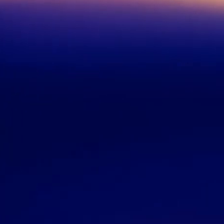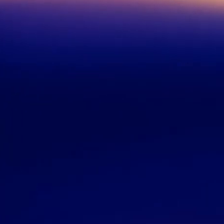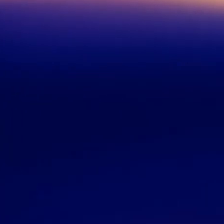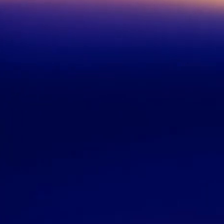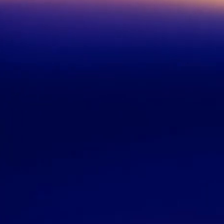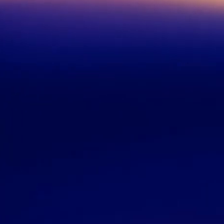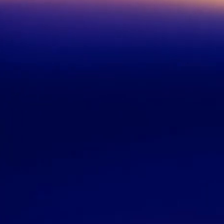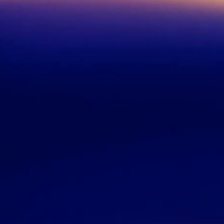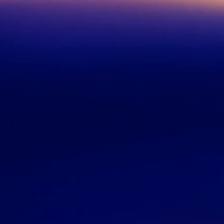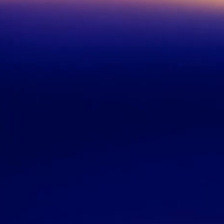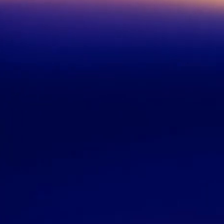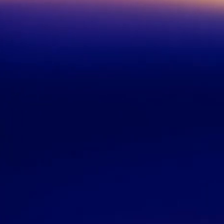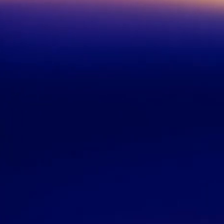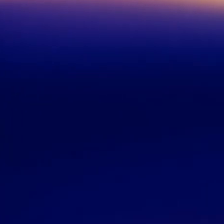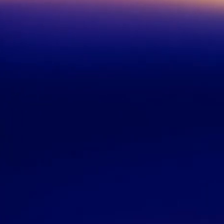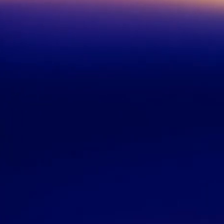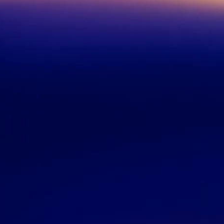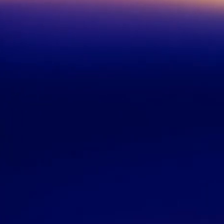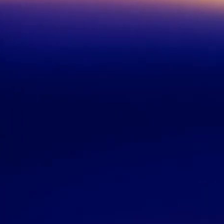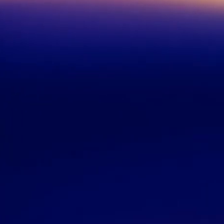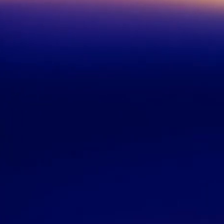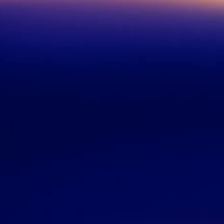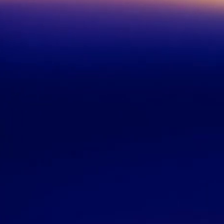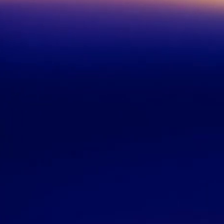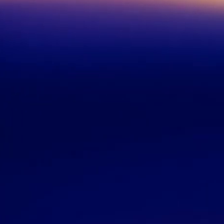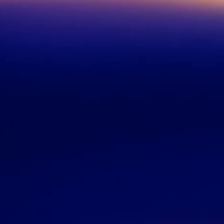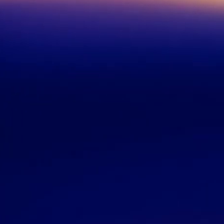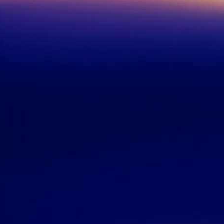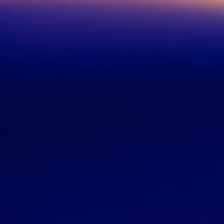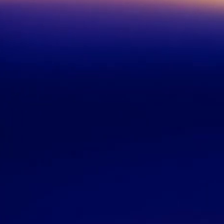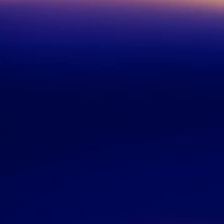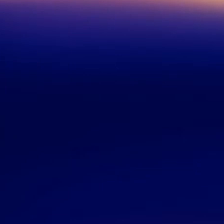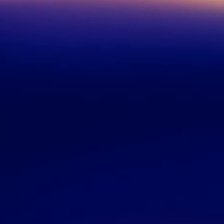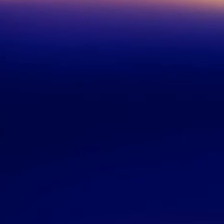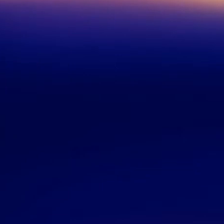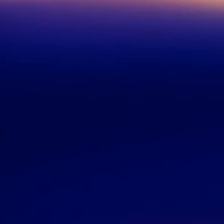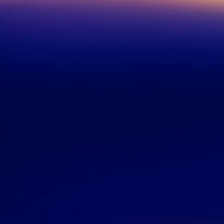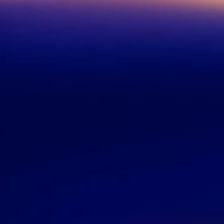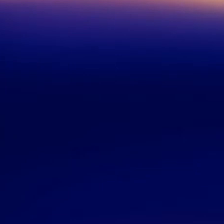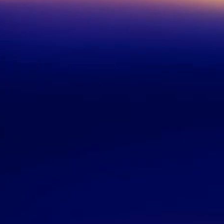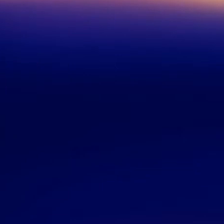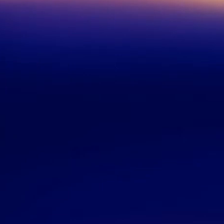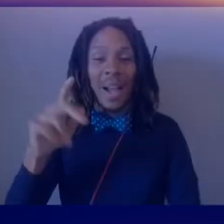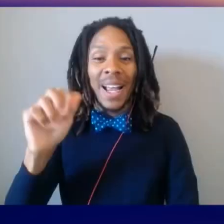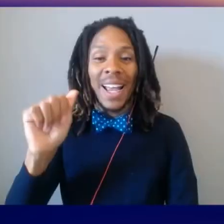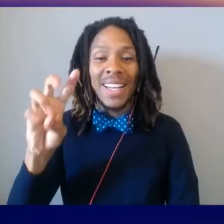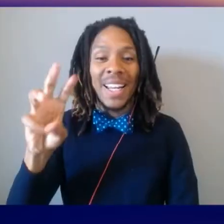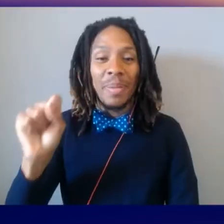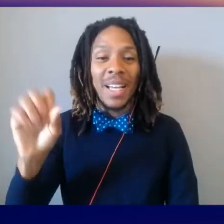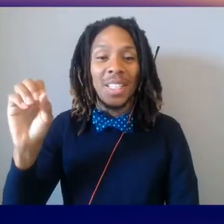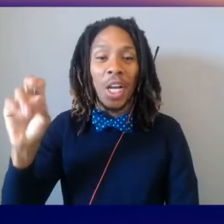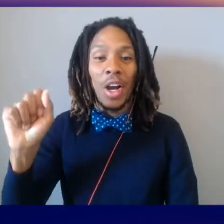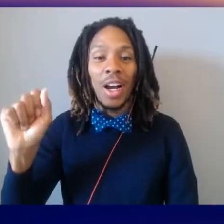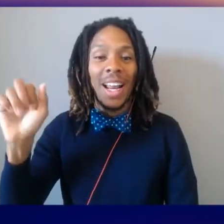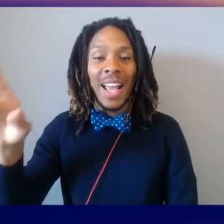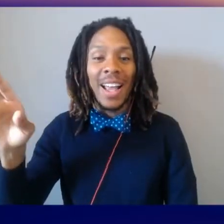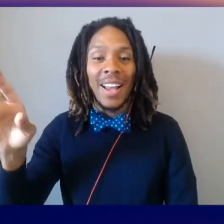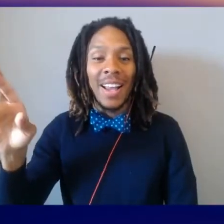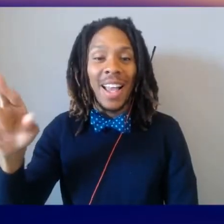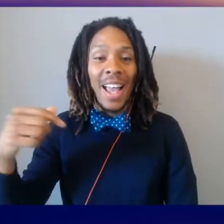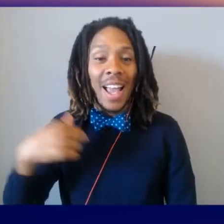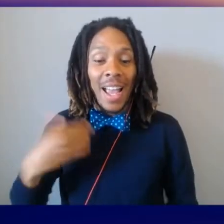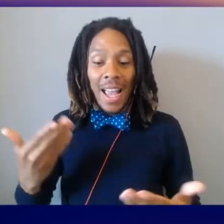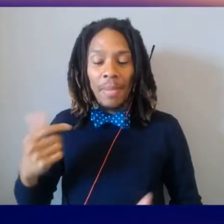Hello and welcome back to AWS On Air, coming at you live from the DC Summit. Amster and the Brit here again with you. In case it's not clear, I'm the